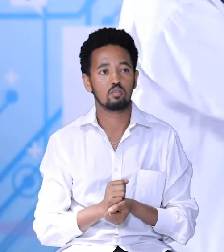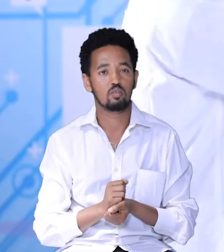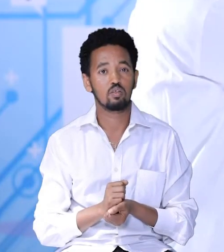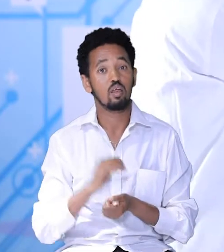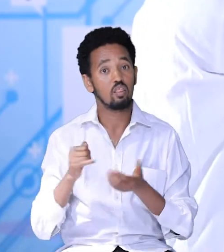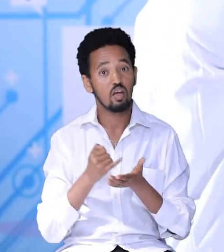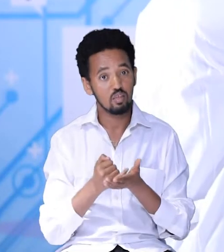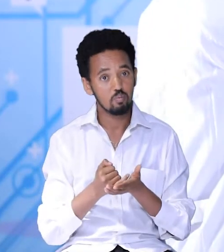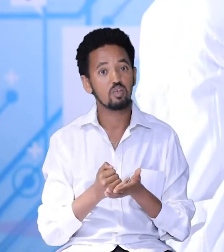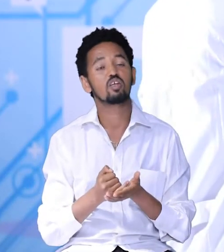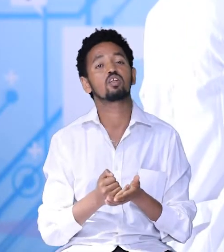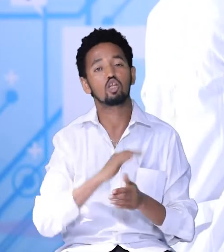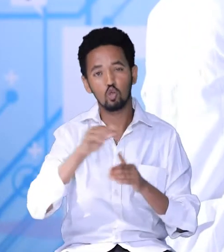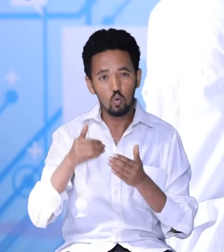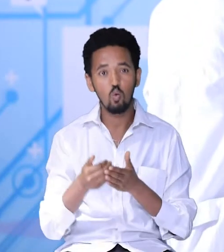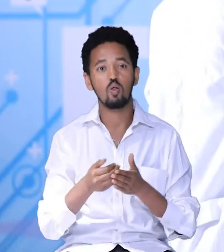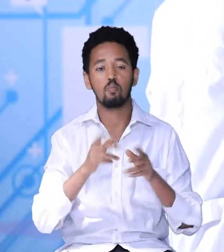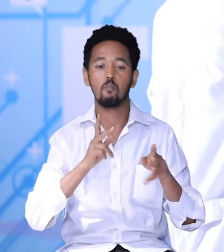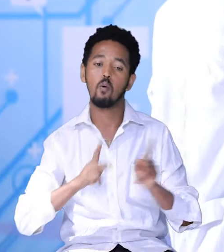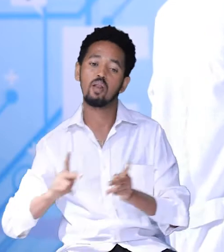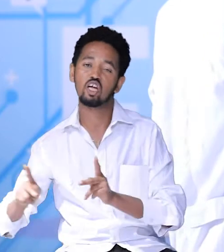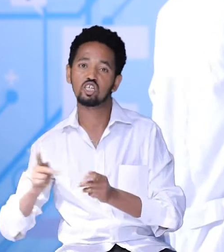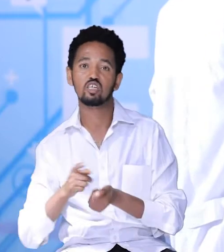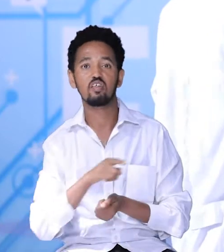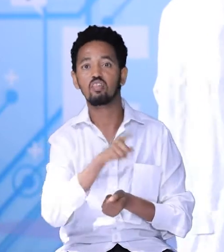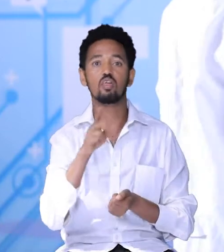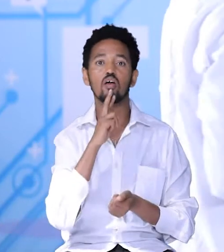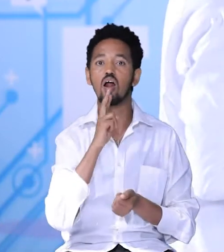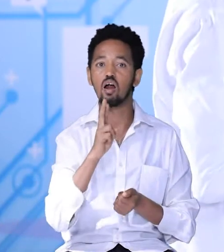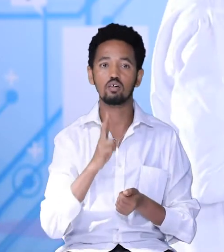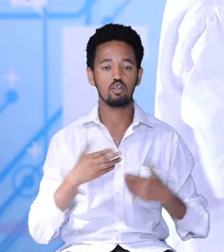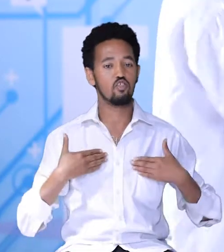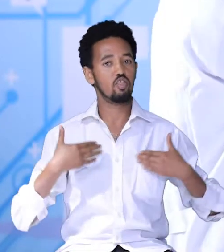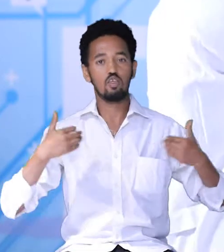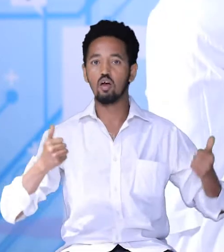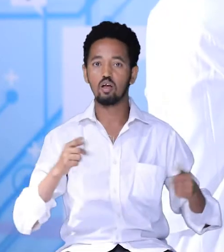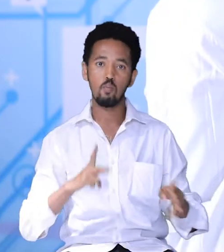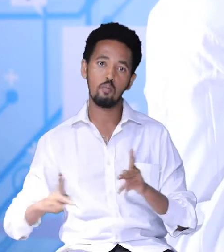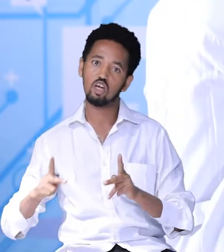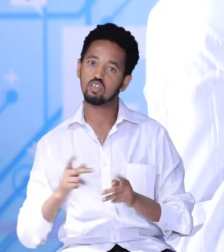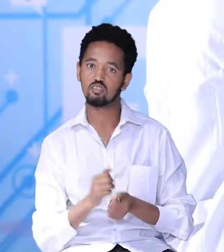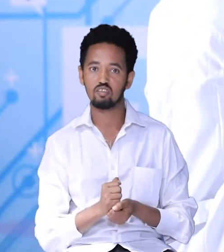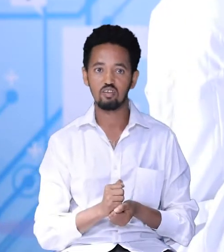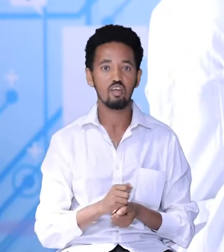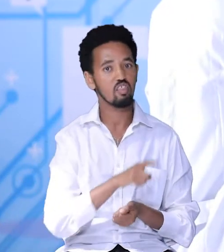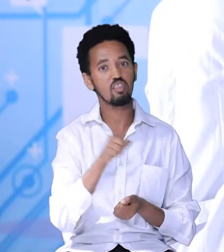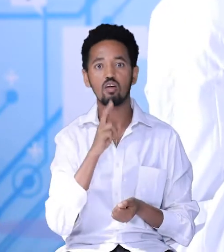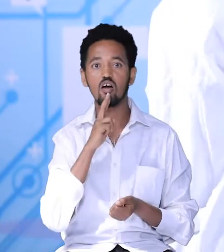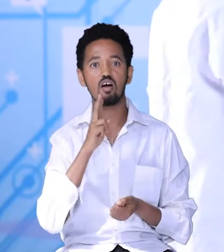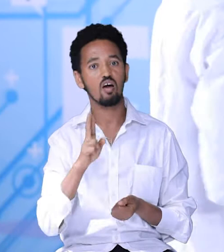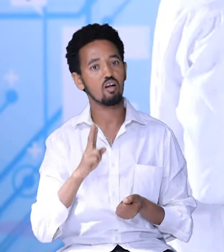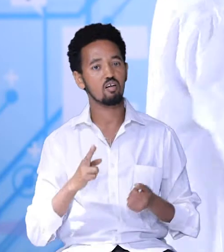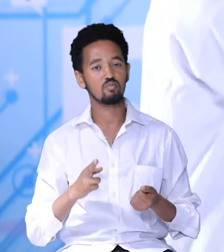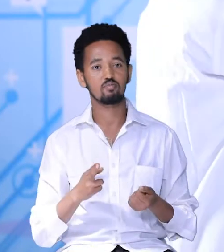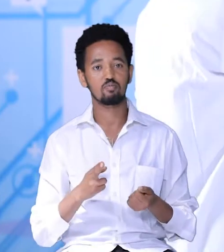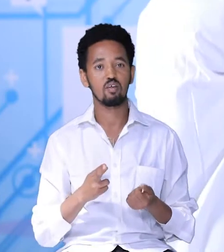That means in this total population, there are young populations, there are adult population,